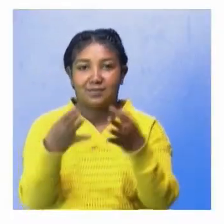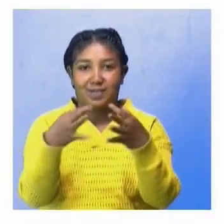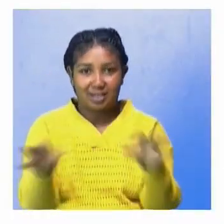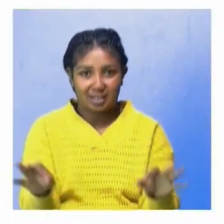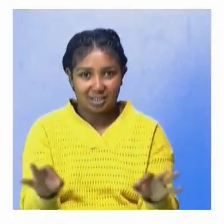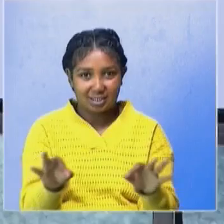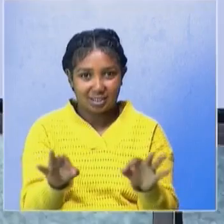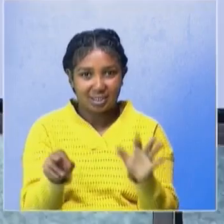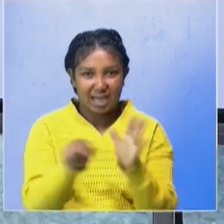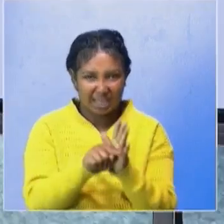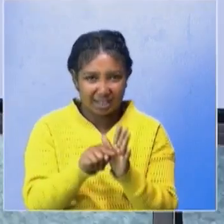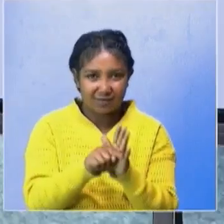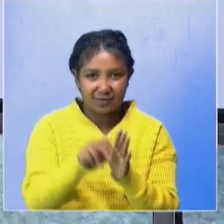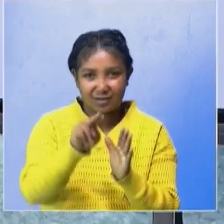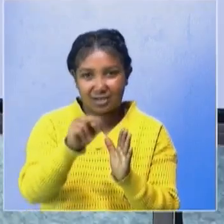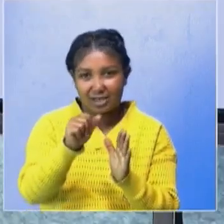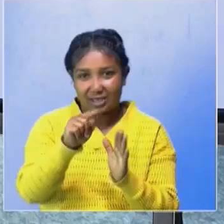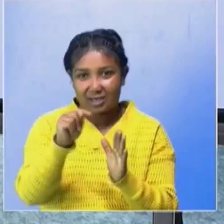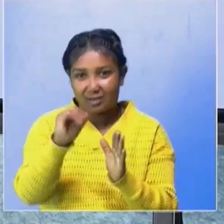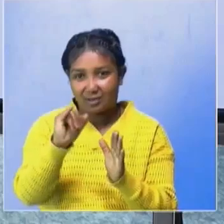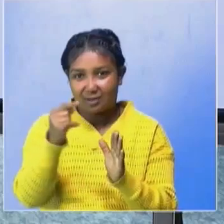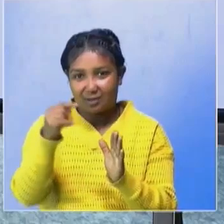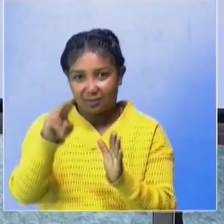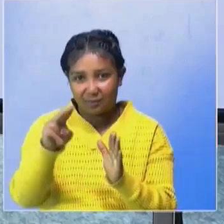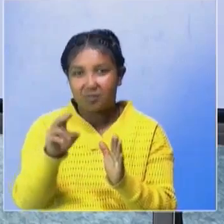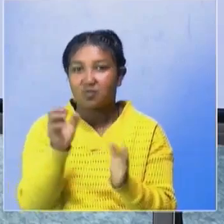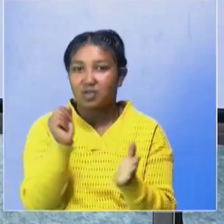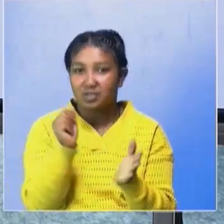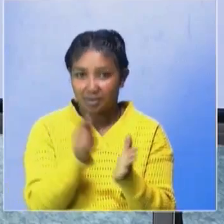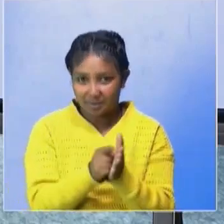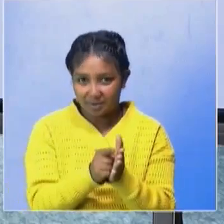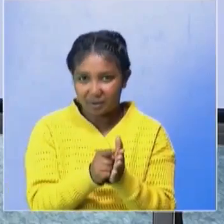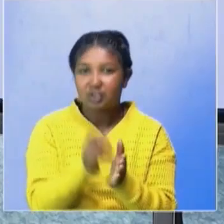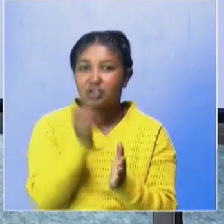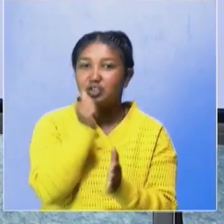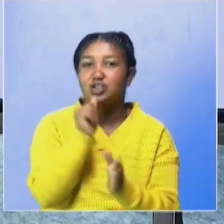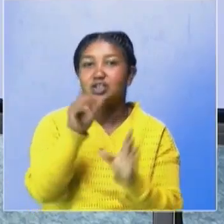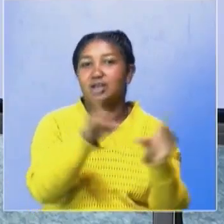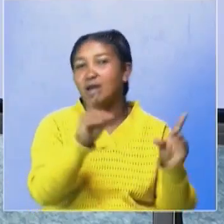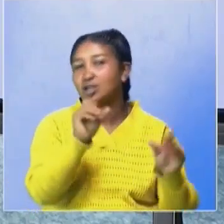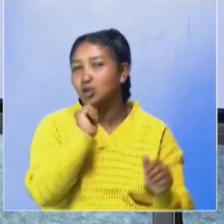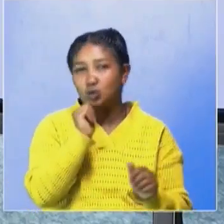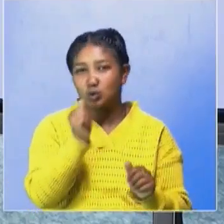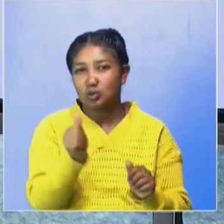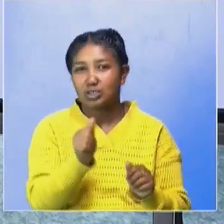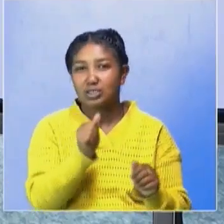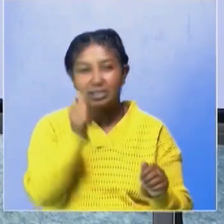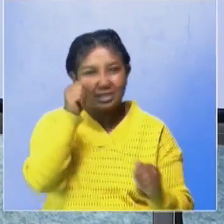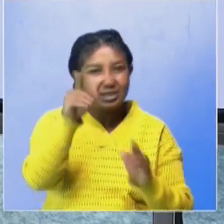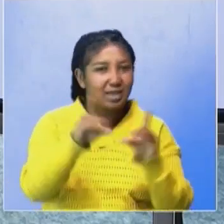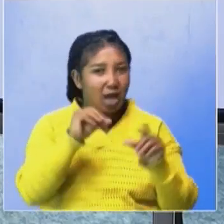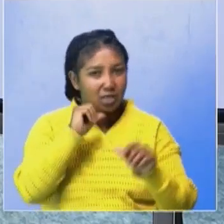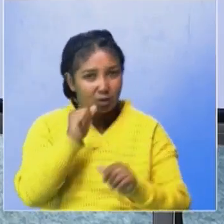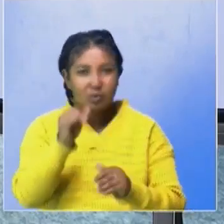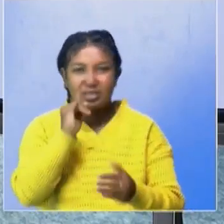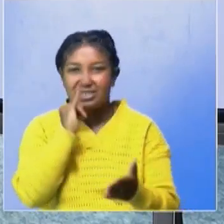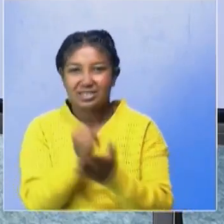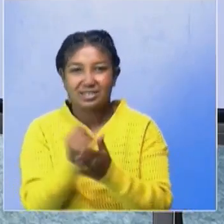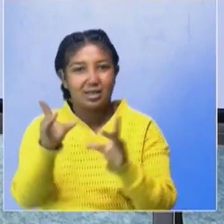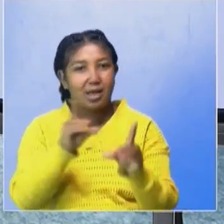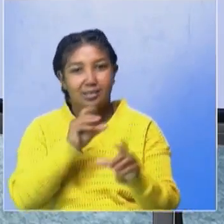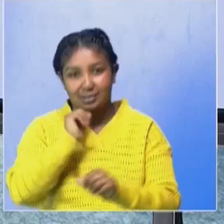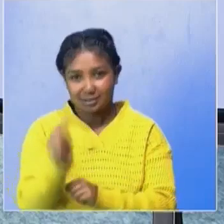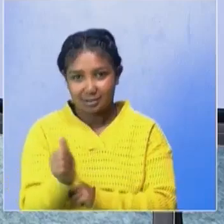does not. For example, here, she does not, he does not, it